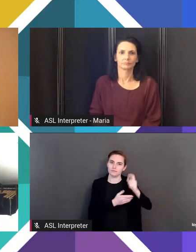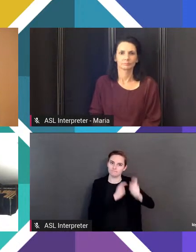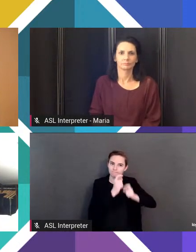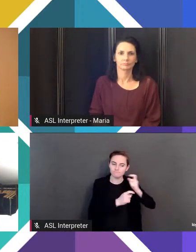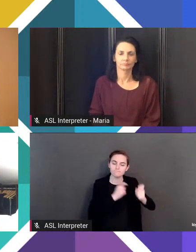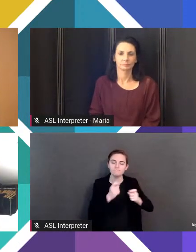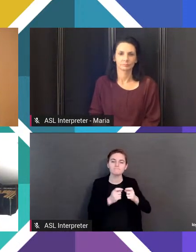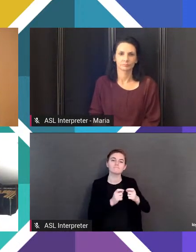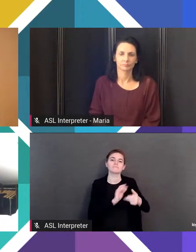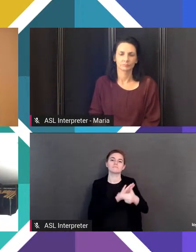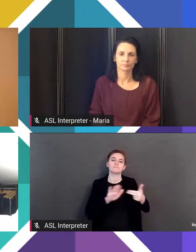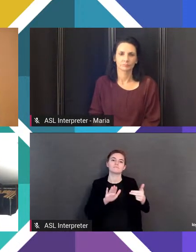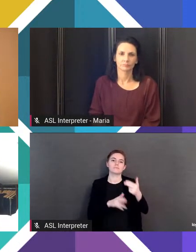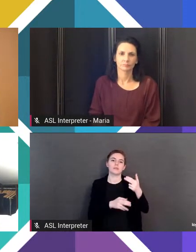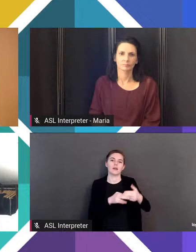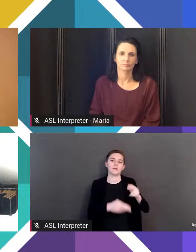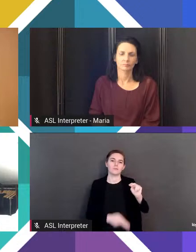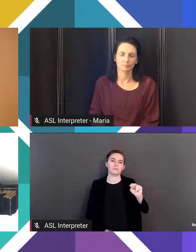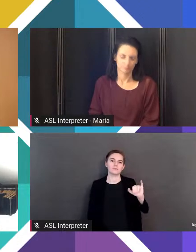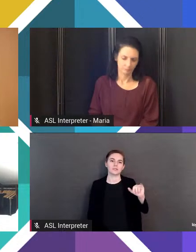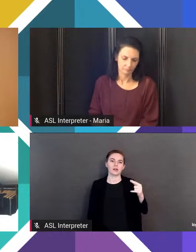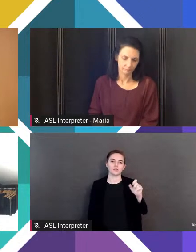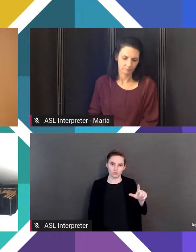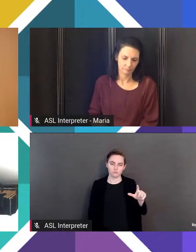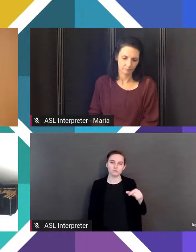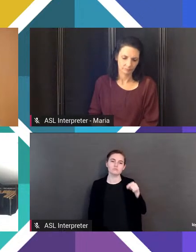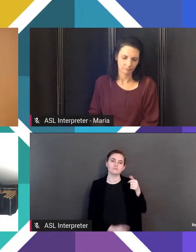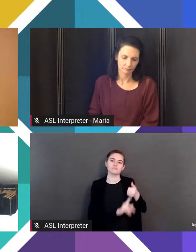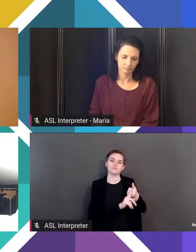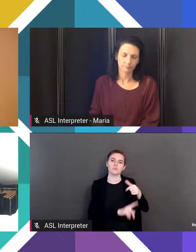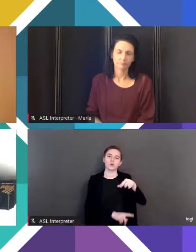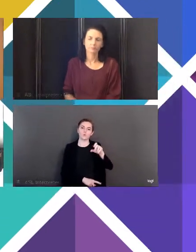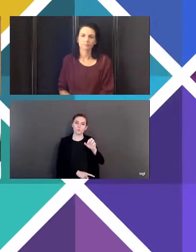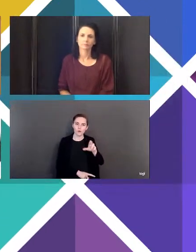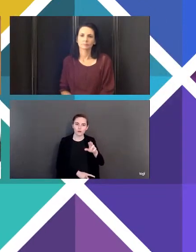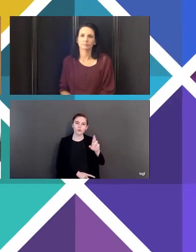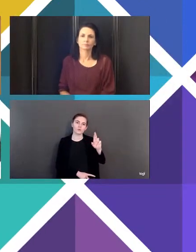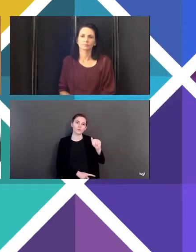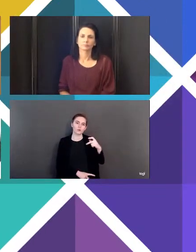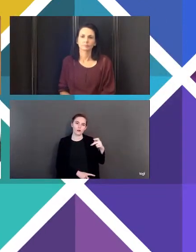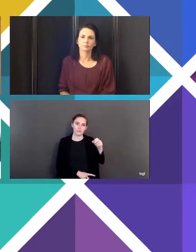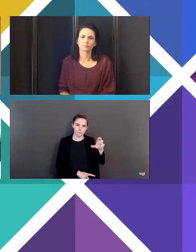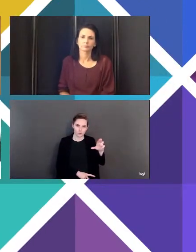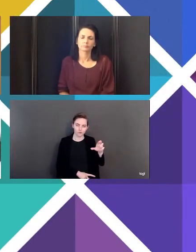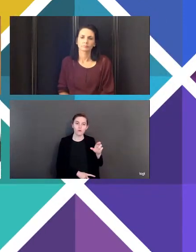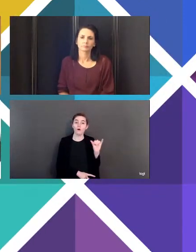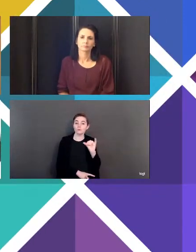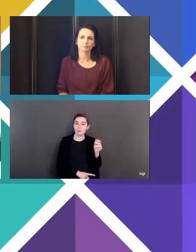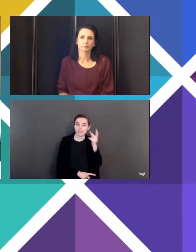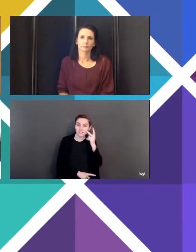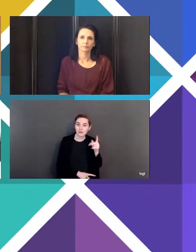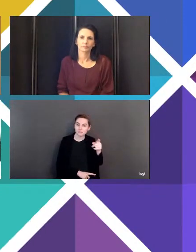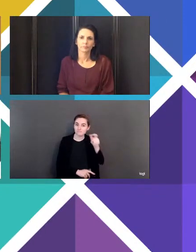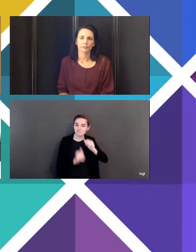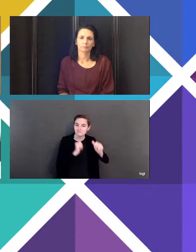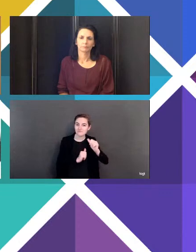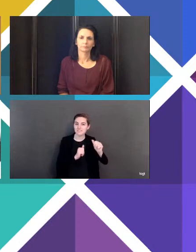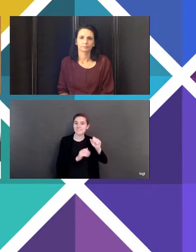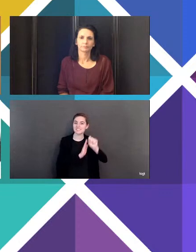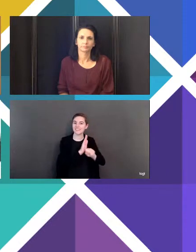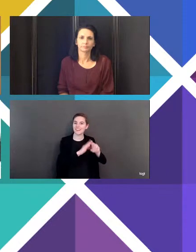And he's a queer rapper. And I saw him at State House too, actually. The album that he released this